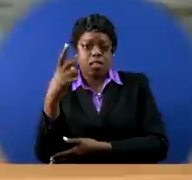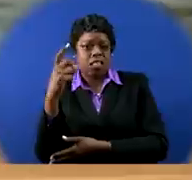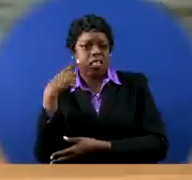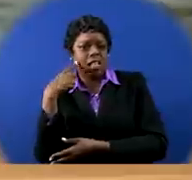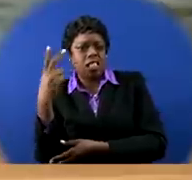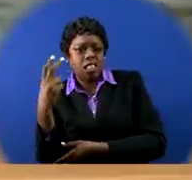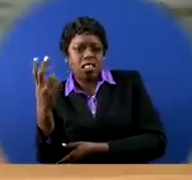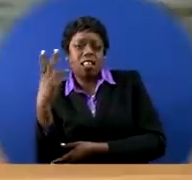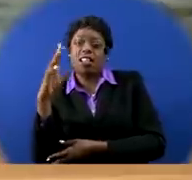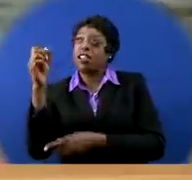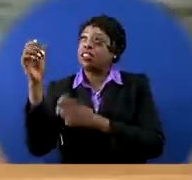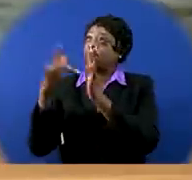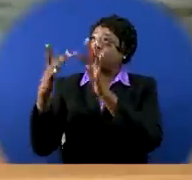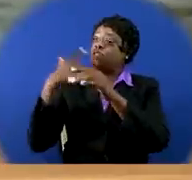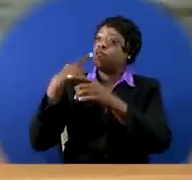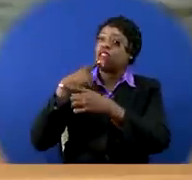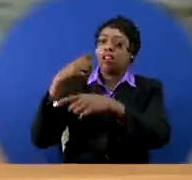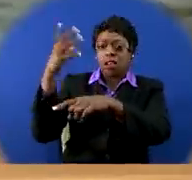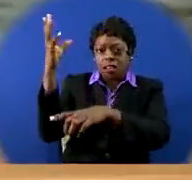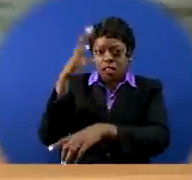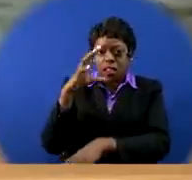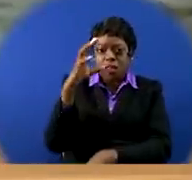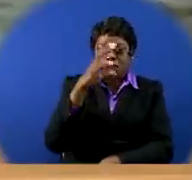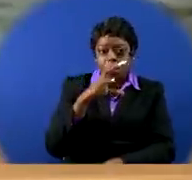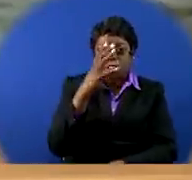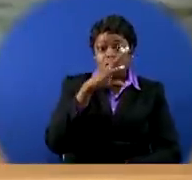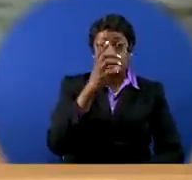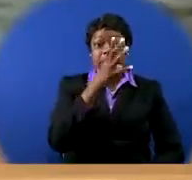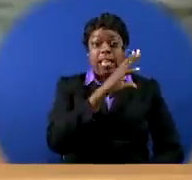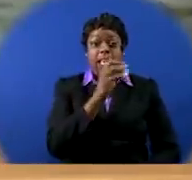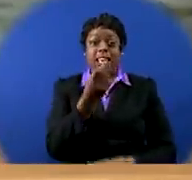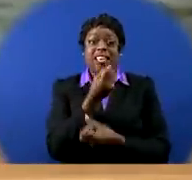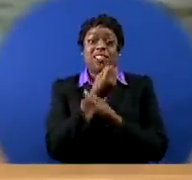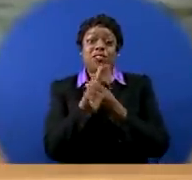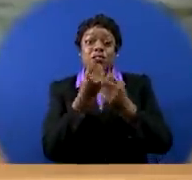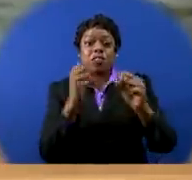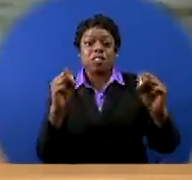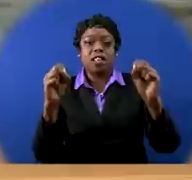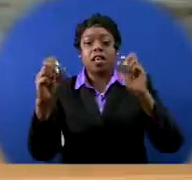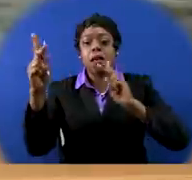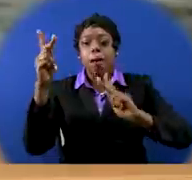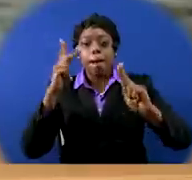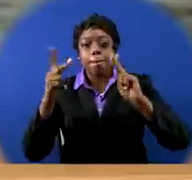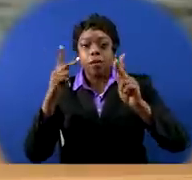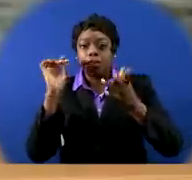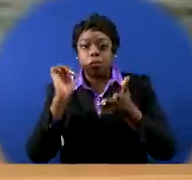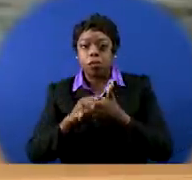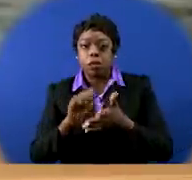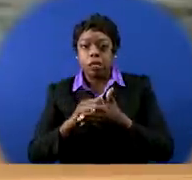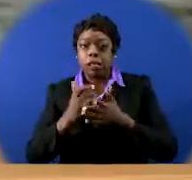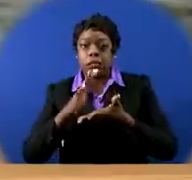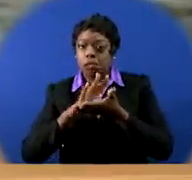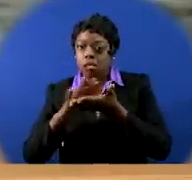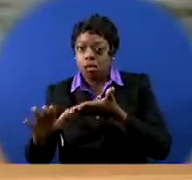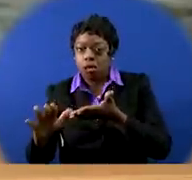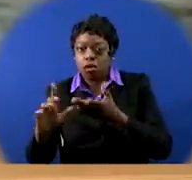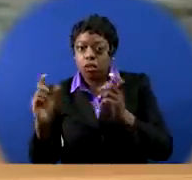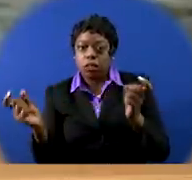man, I came to seek and to save that which was lost.